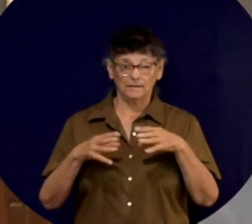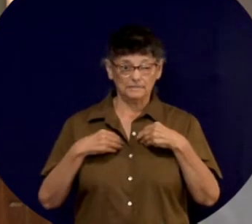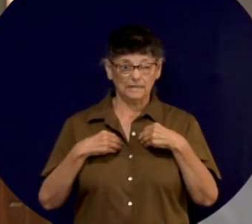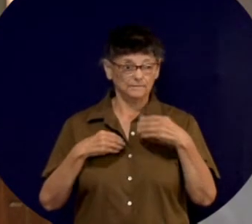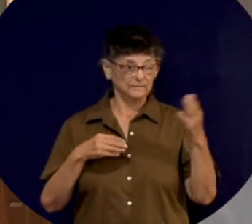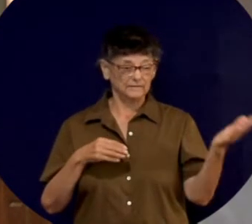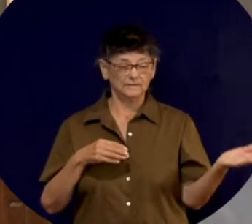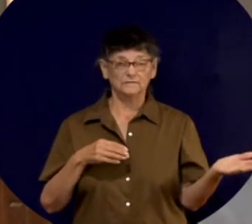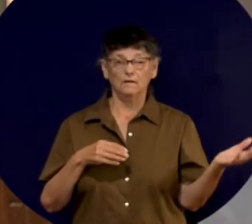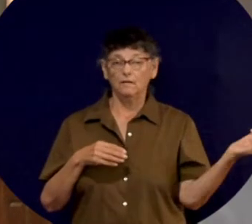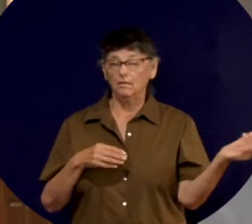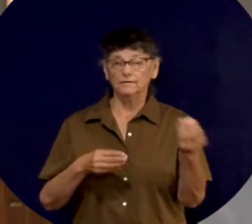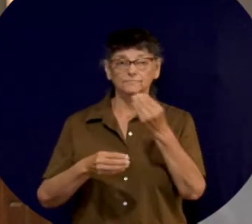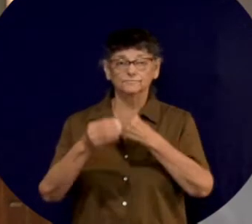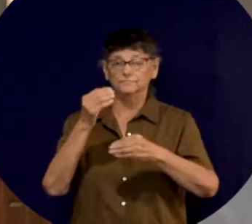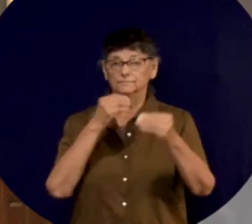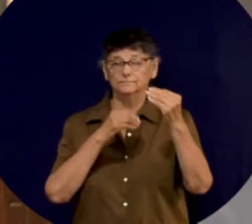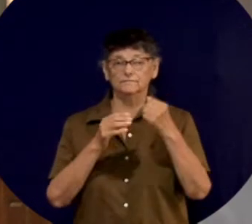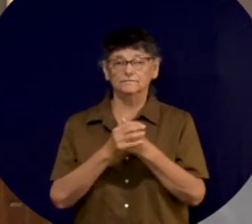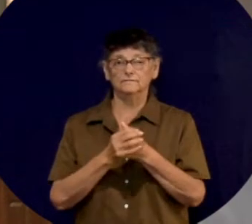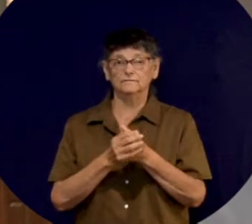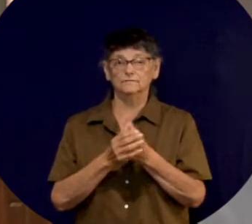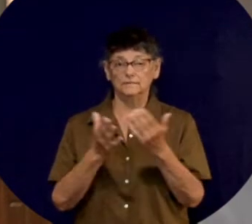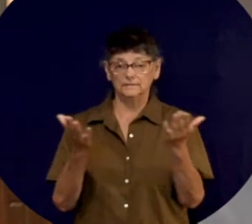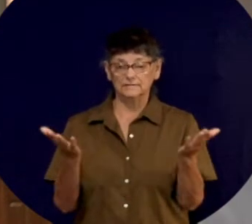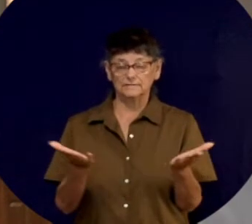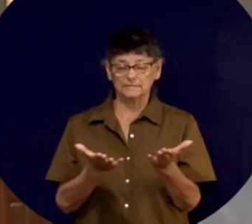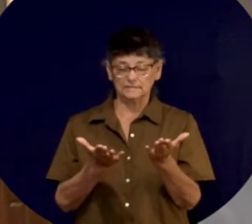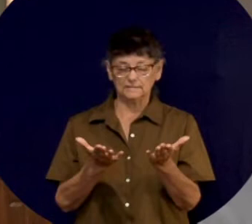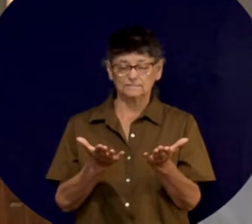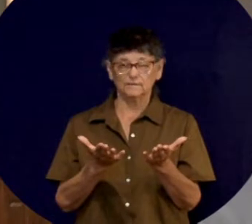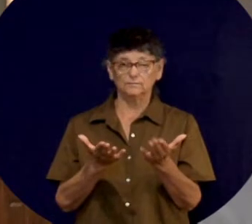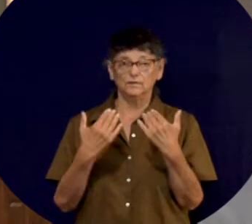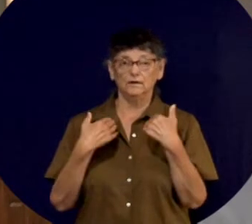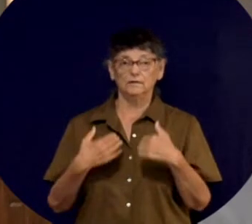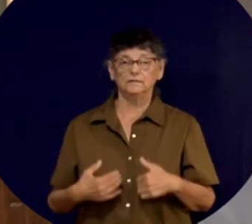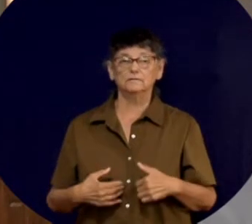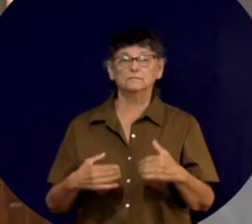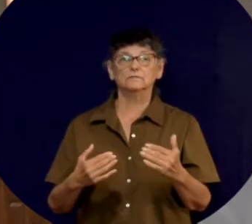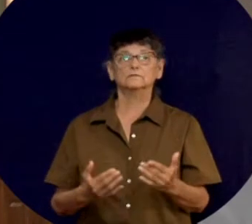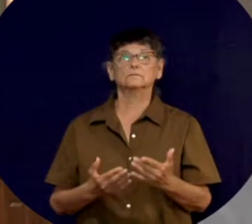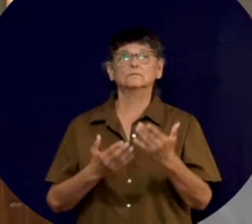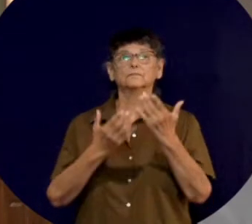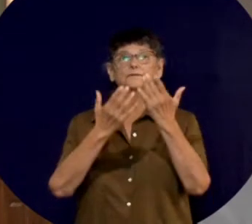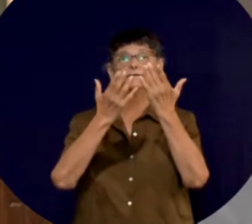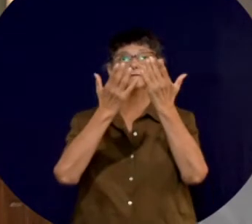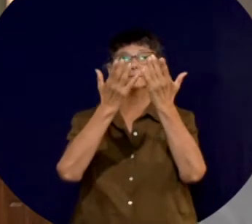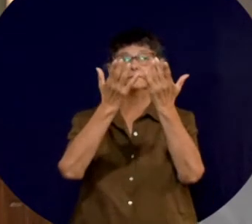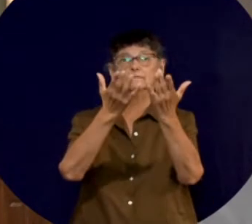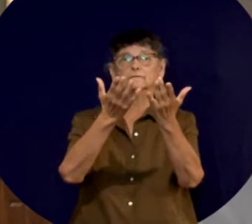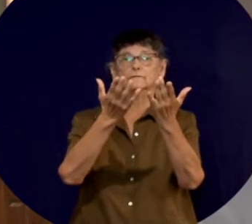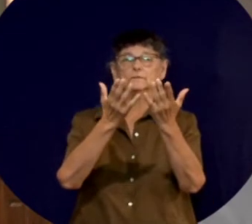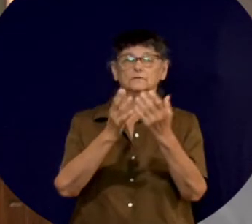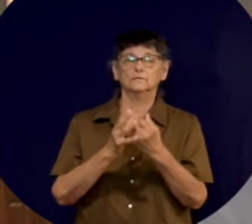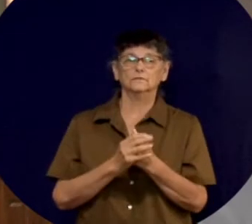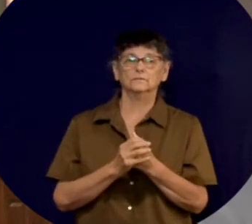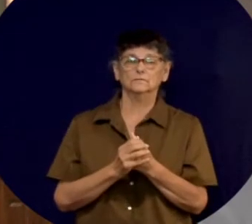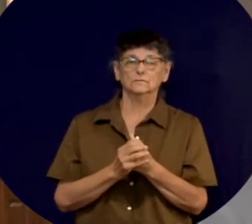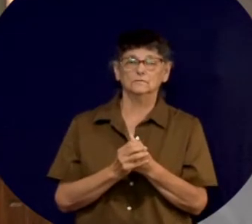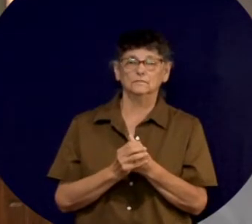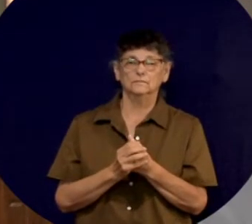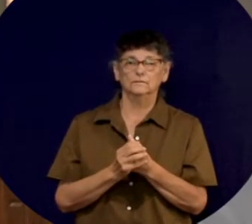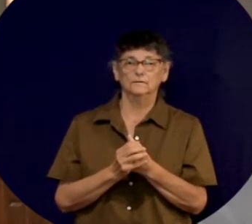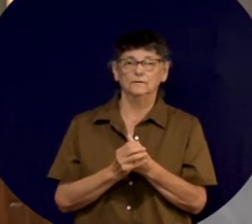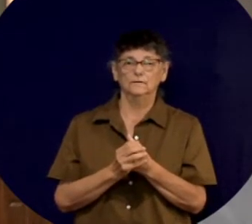"Take this, all of you, and eat of it, for this is my body, which will be given up for